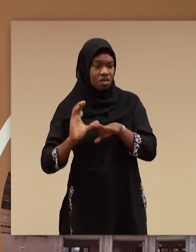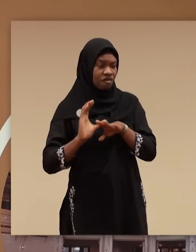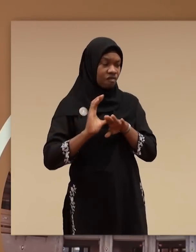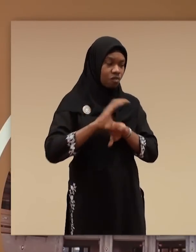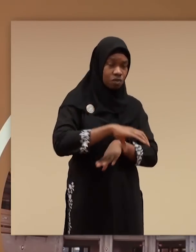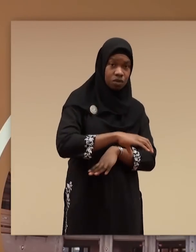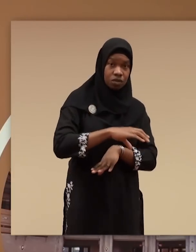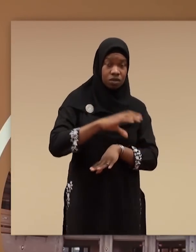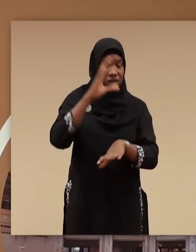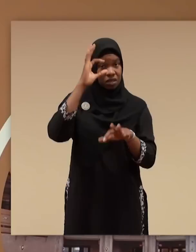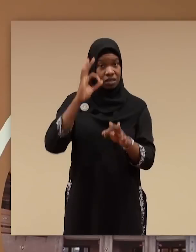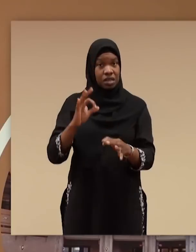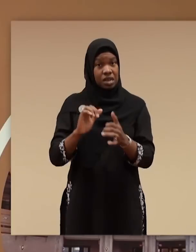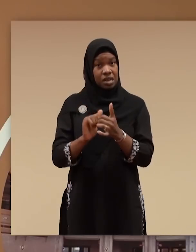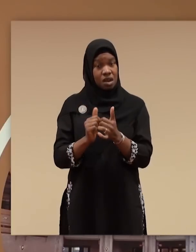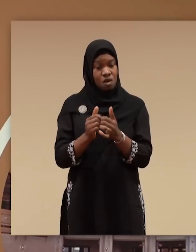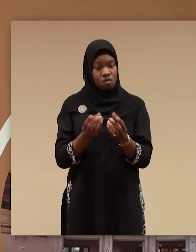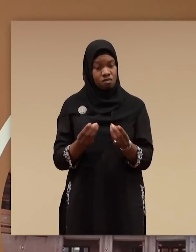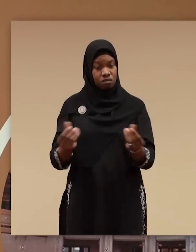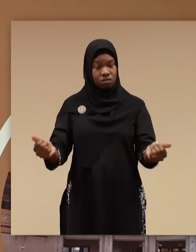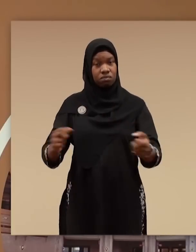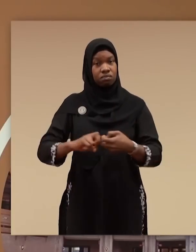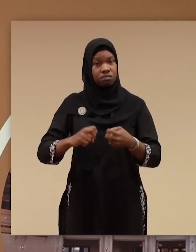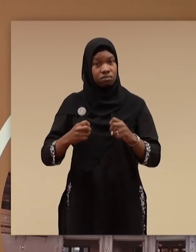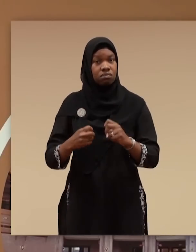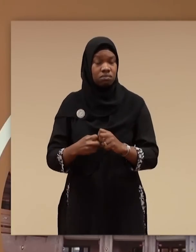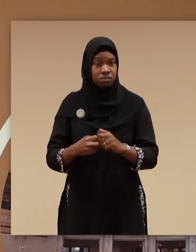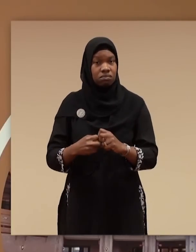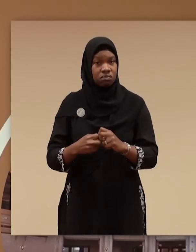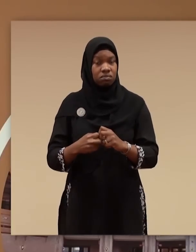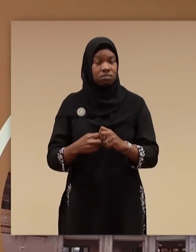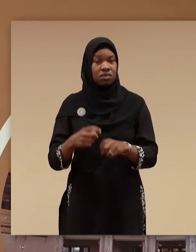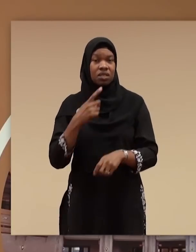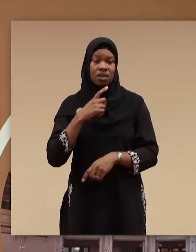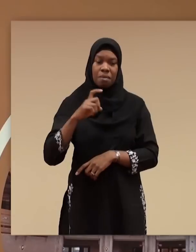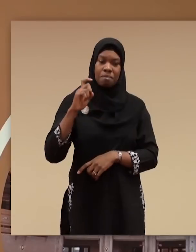crises and problems, and that is war.